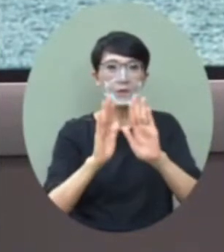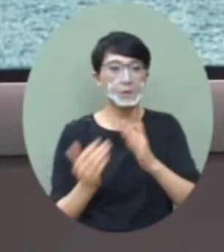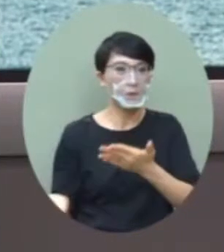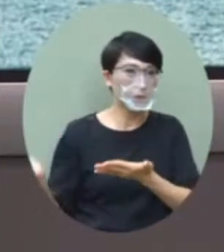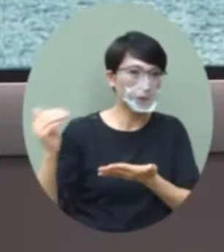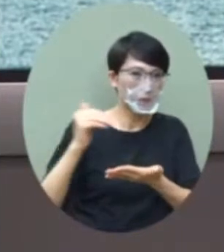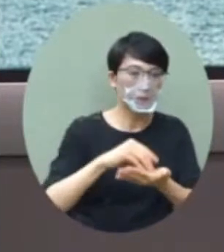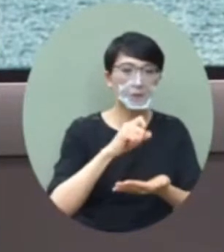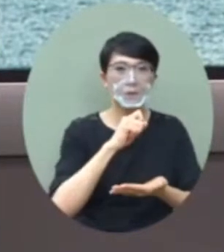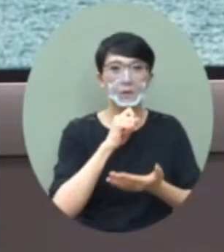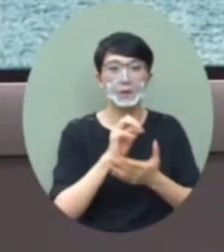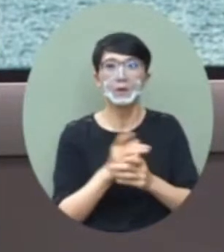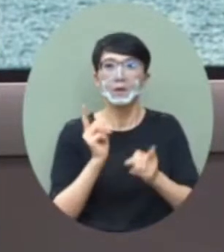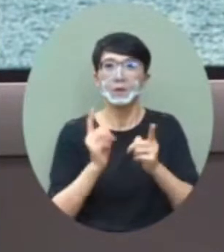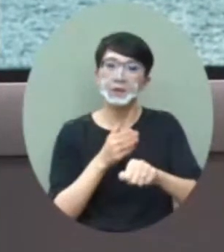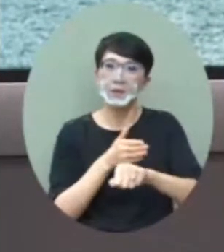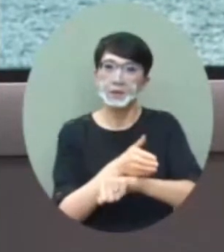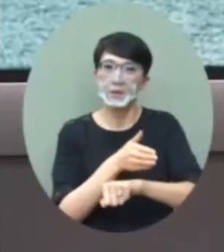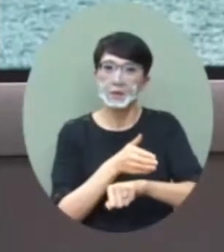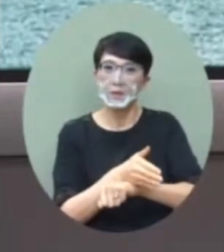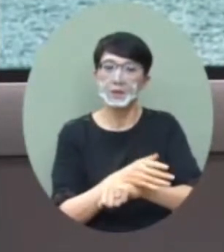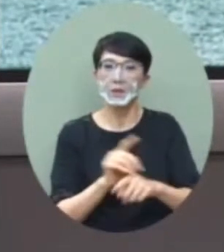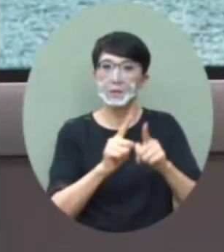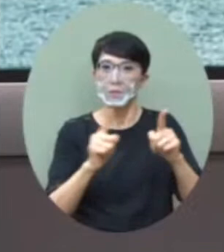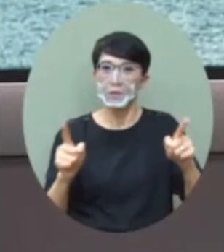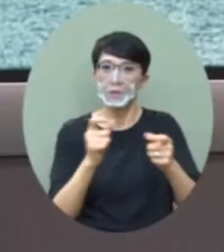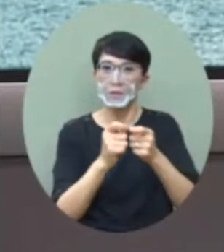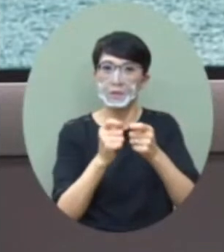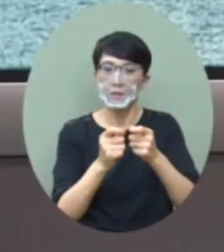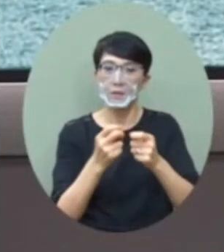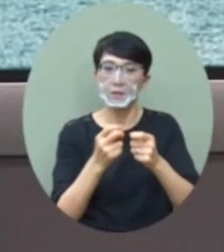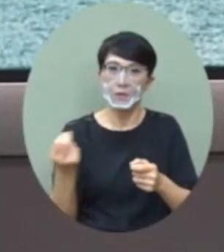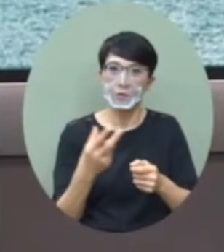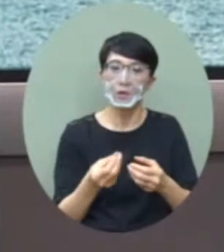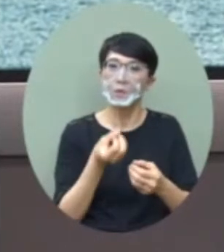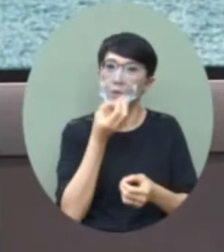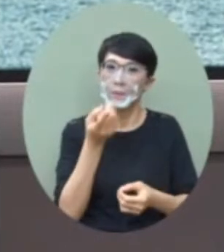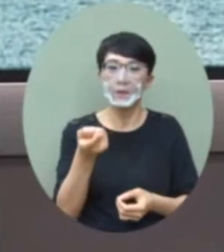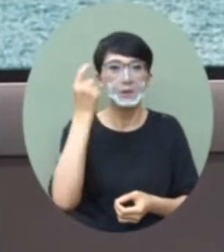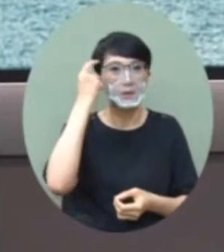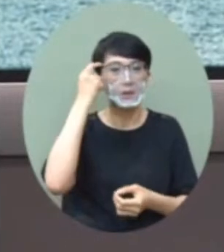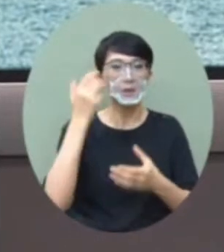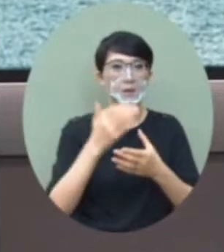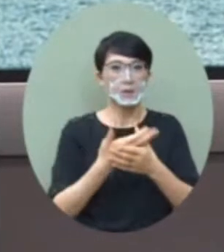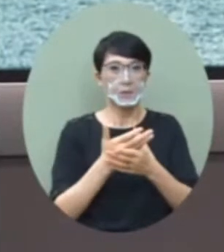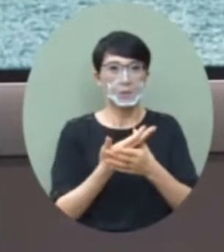and the use of different facilities might constantly change. They